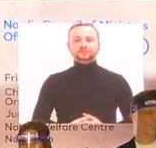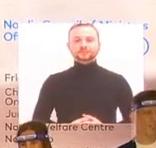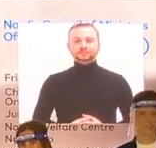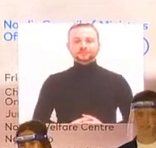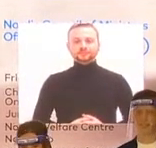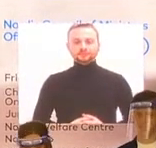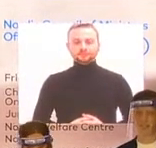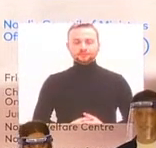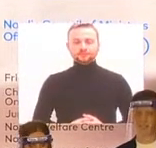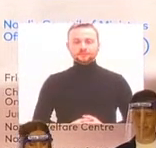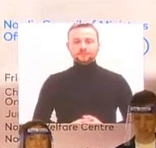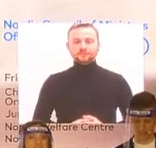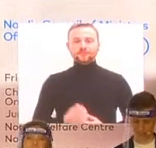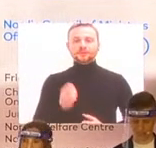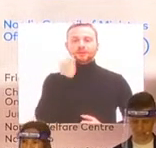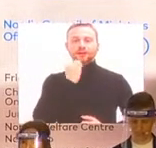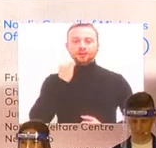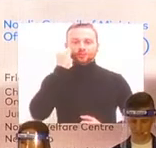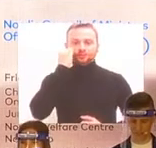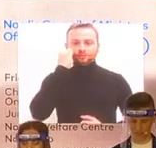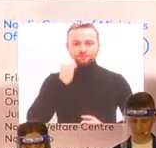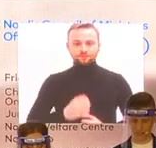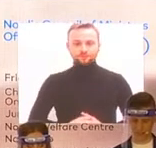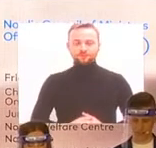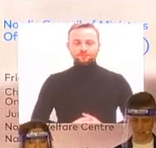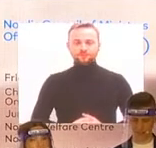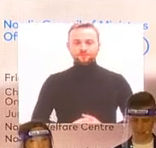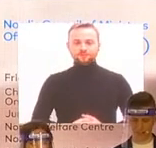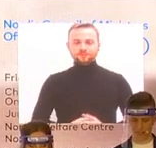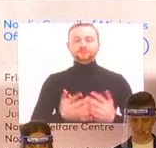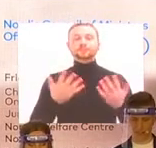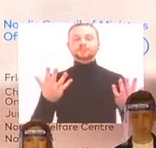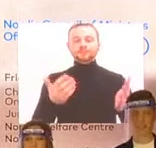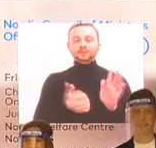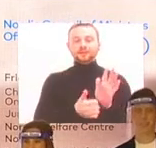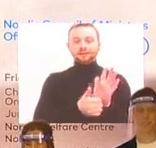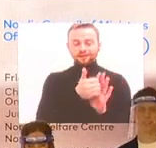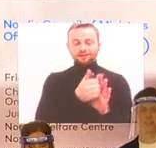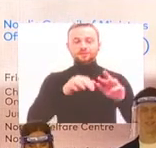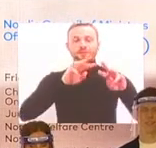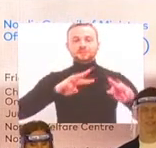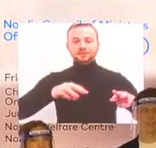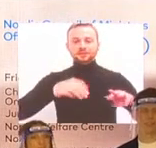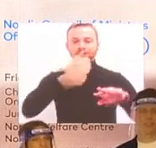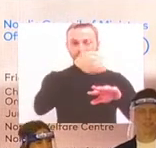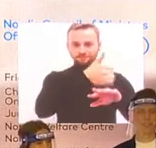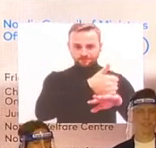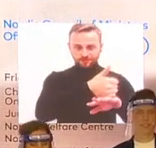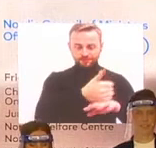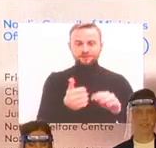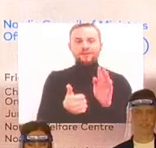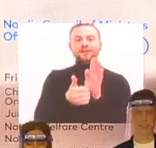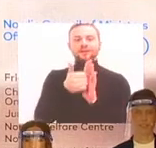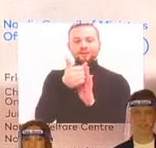Thank you. So, dear Prime Minister, Secretary General, ambassadors, guests, welcome